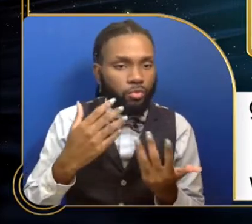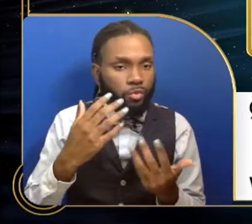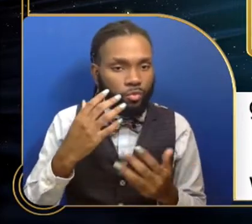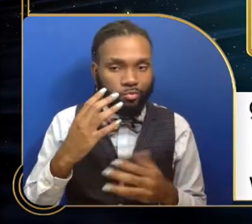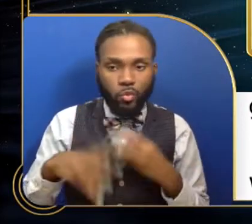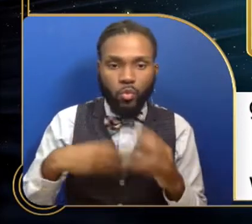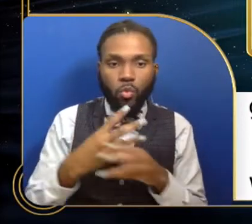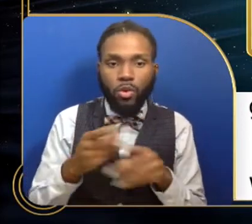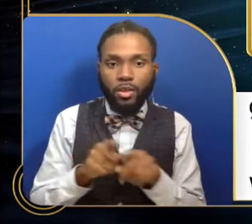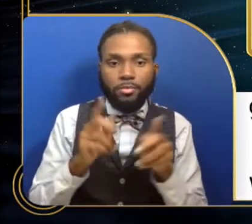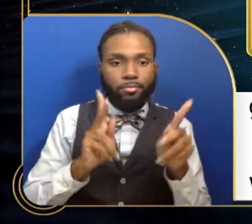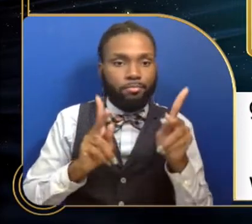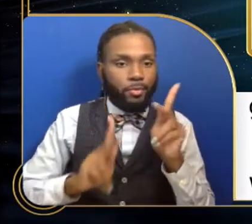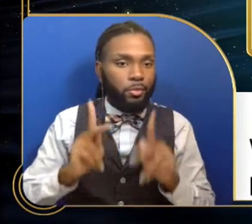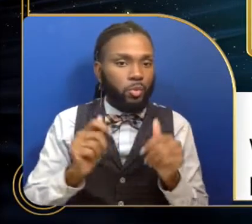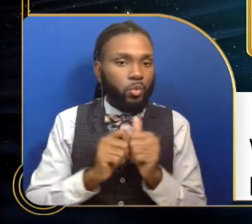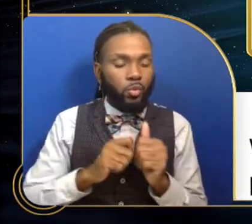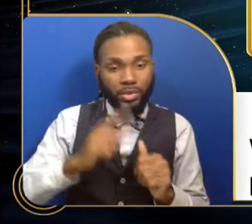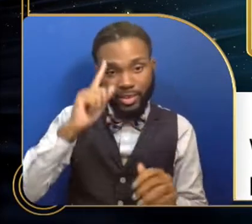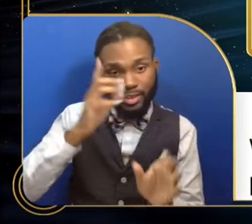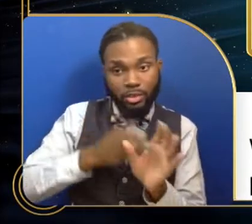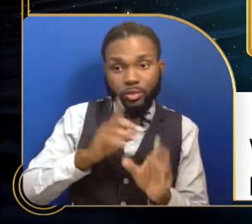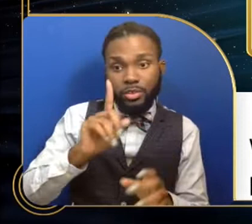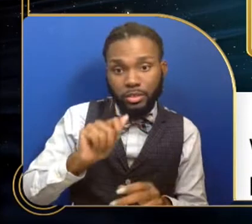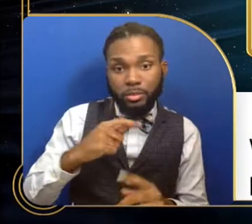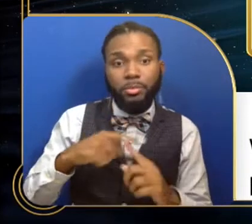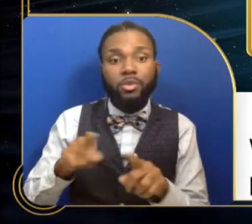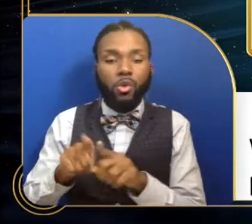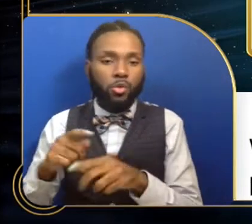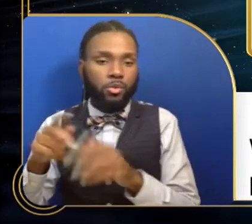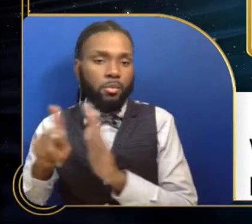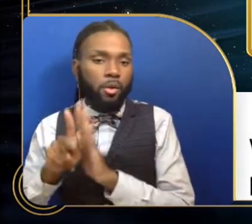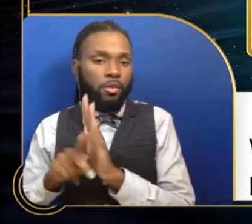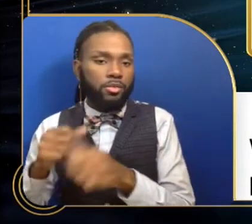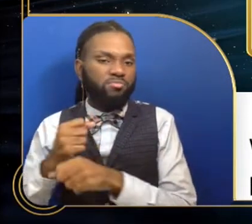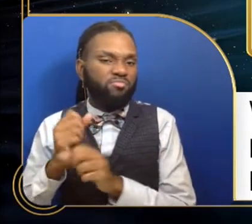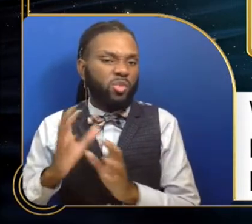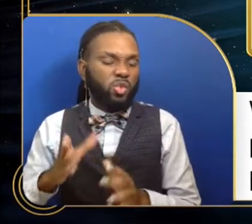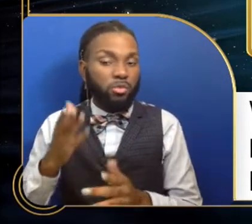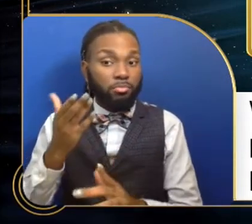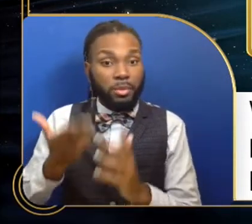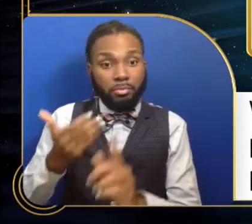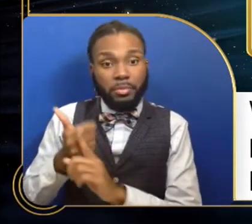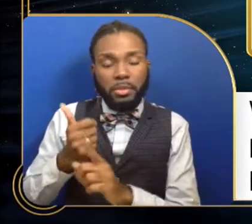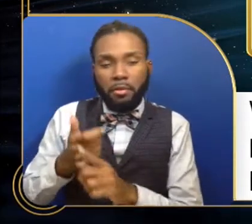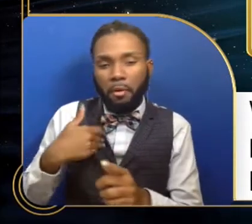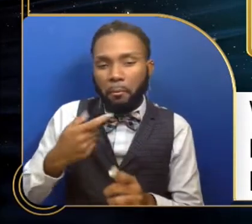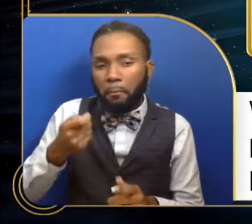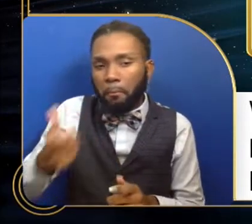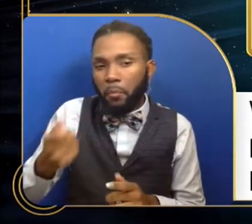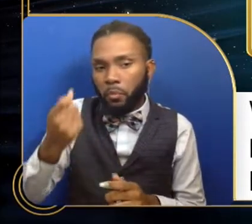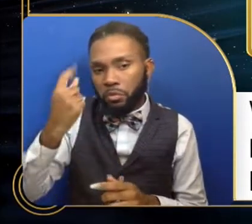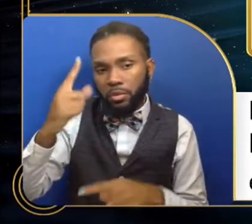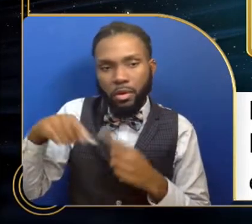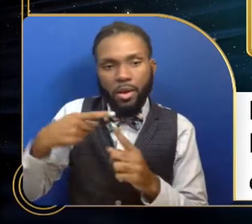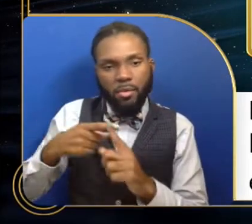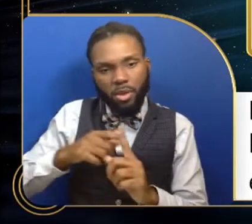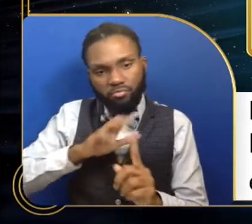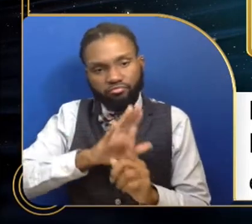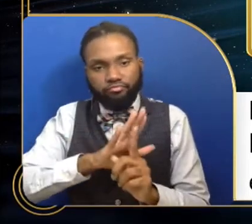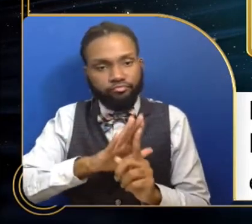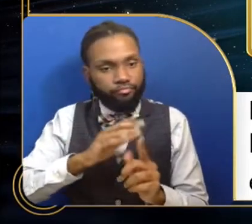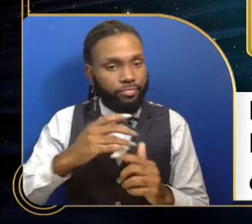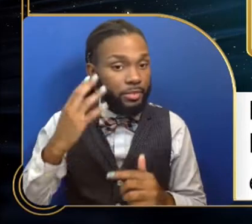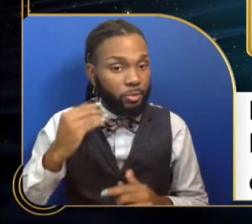psychiatric disability and policymakers who may have little understanding of what those experiences are like, and